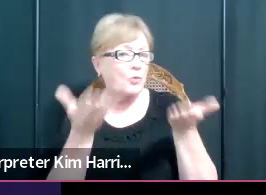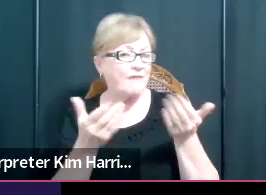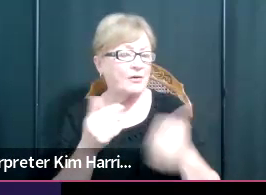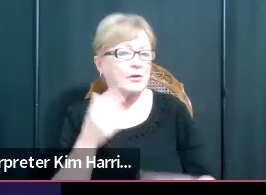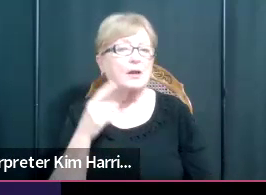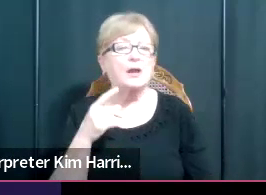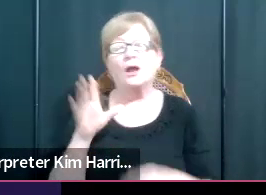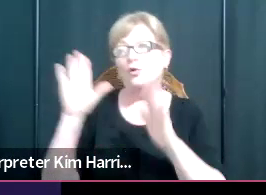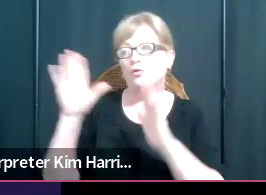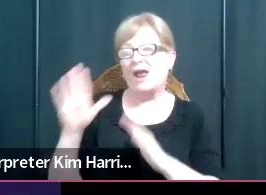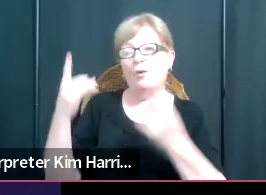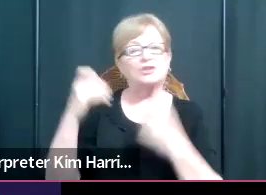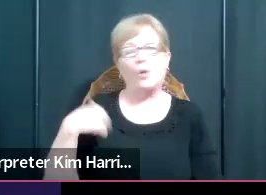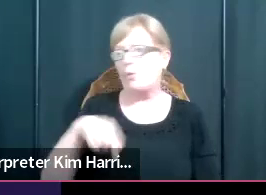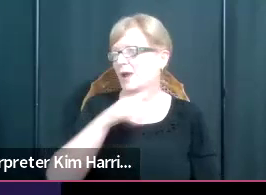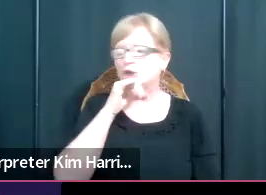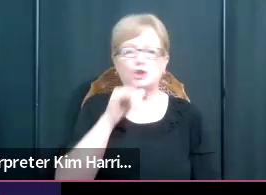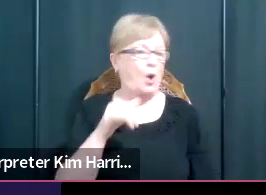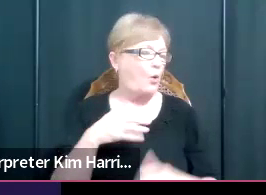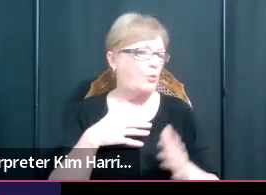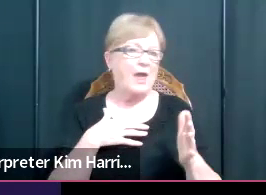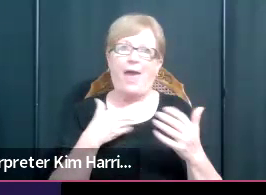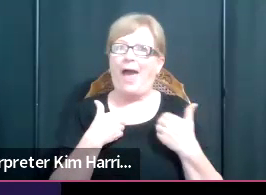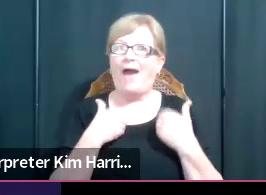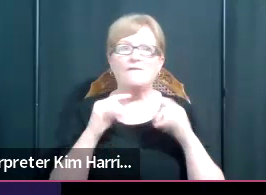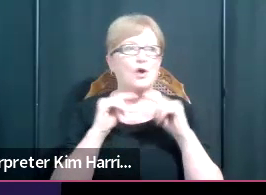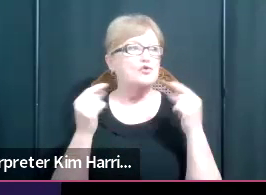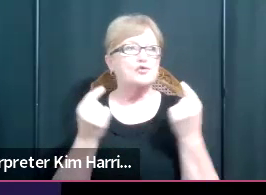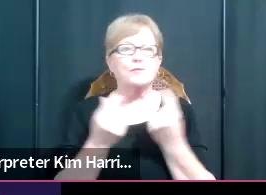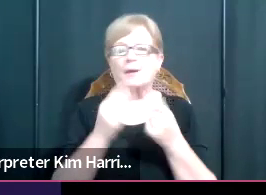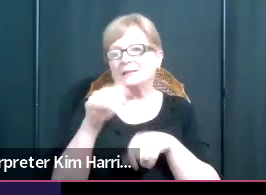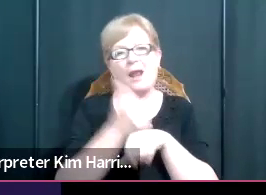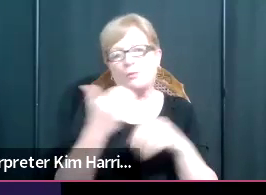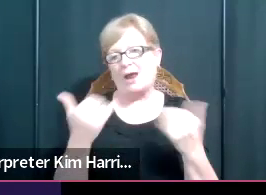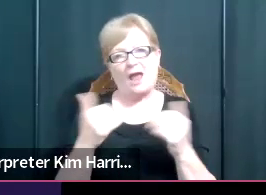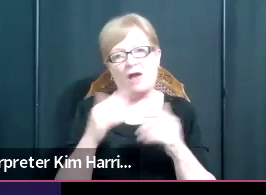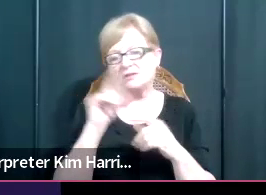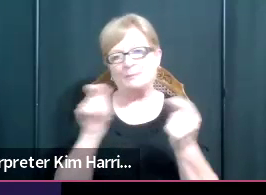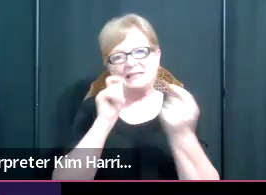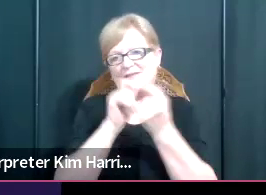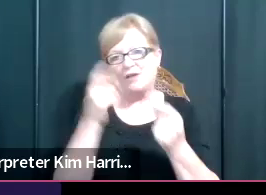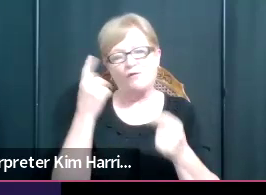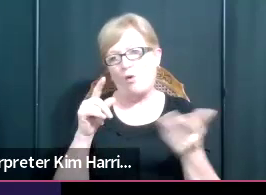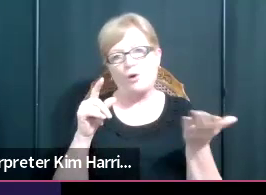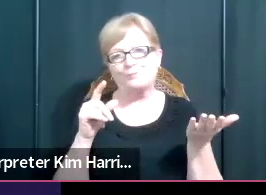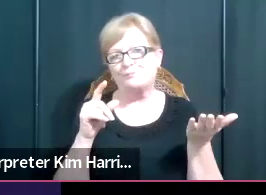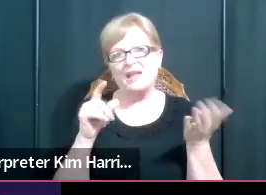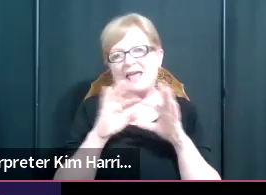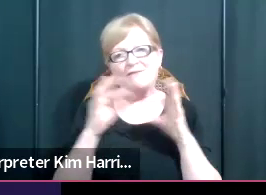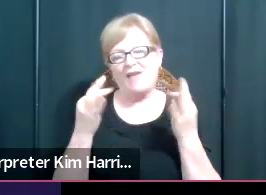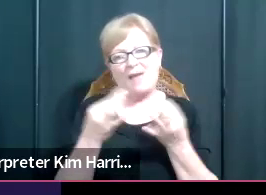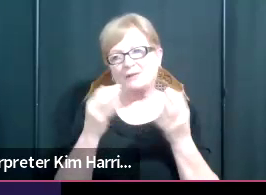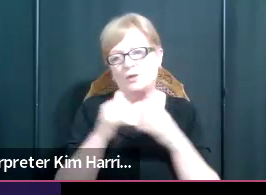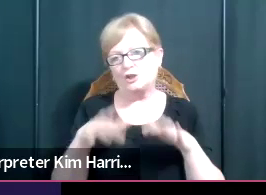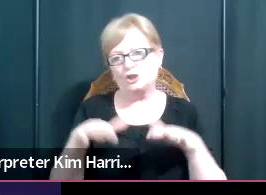Great question. We don't currently have a group set up specifically to help families with kiddos with